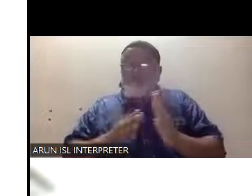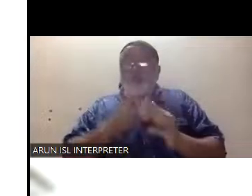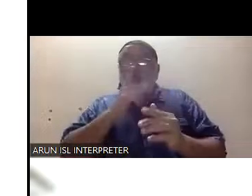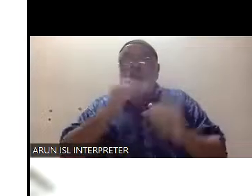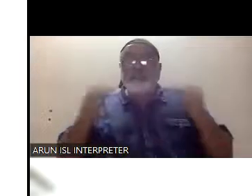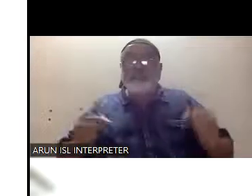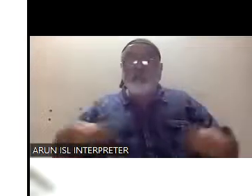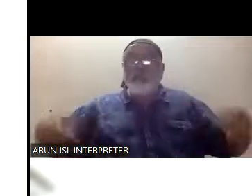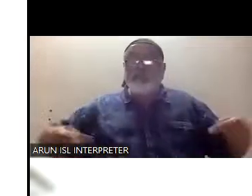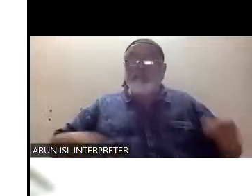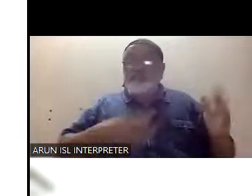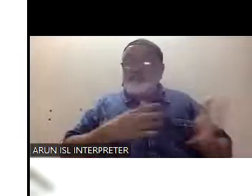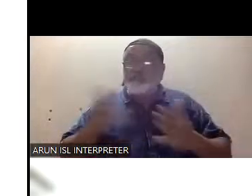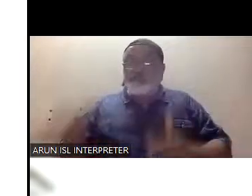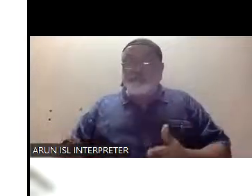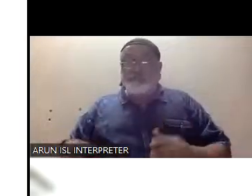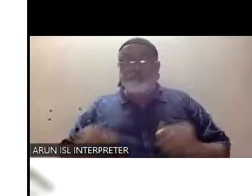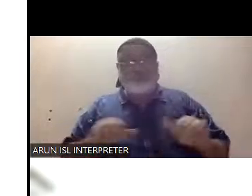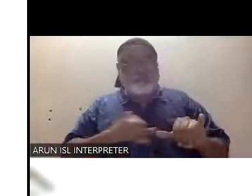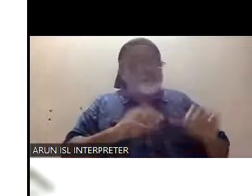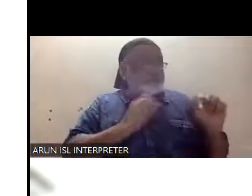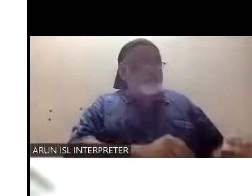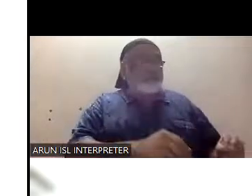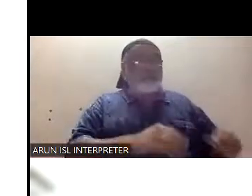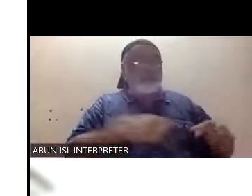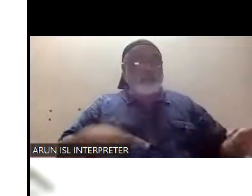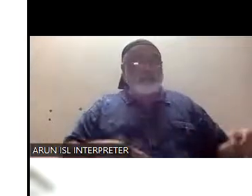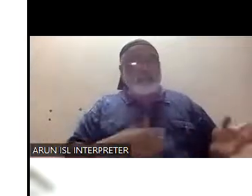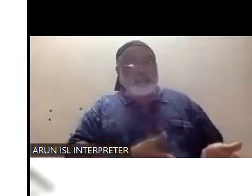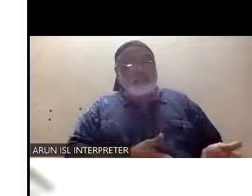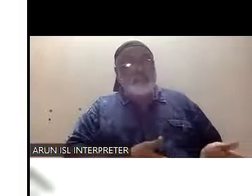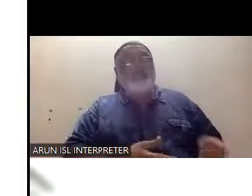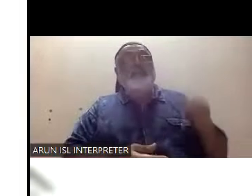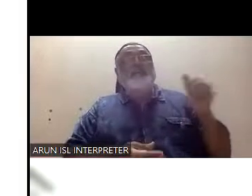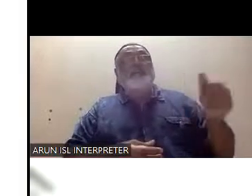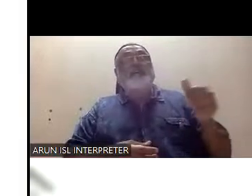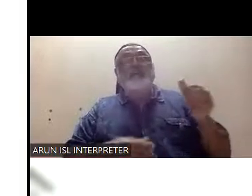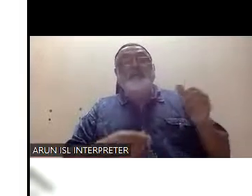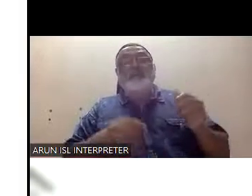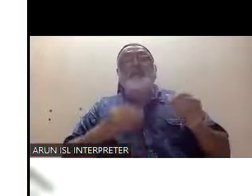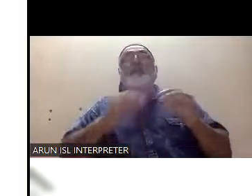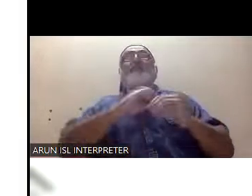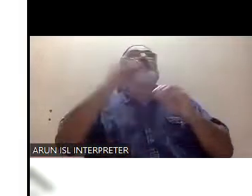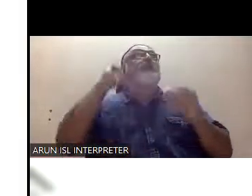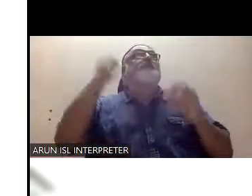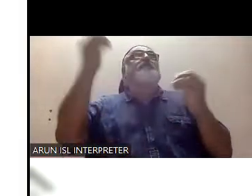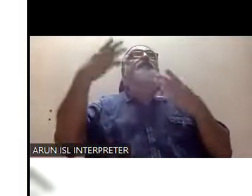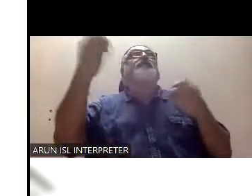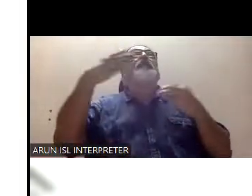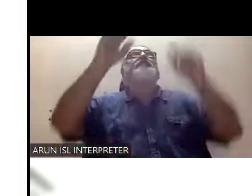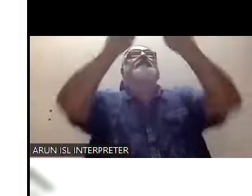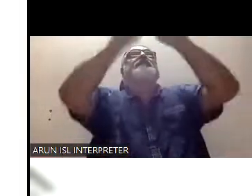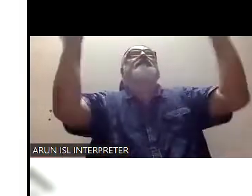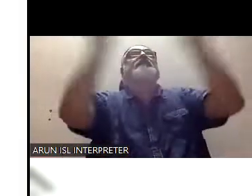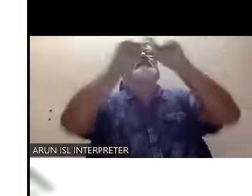has to be a space for keeping their wheelchair, the crutch, the rollator. There has to be a public information system, where to